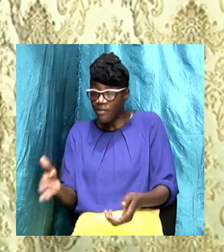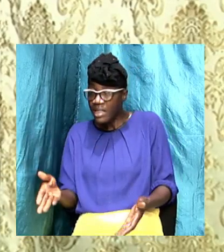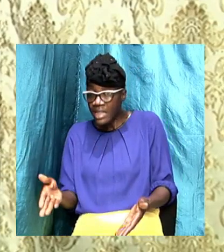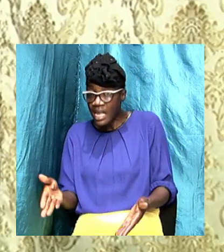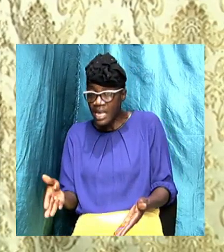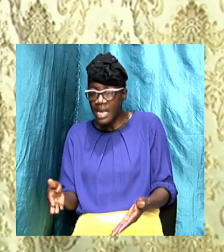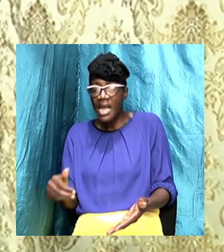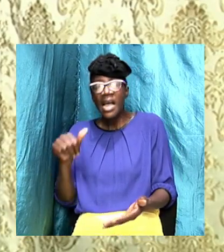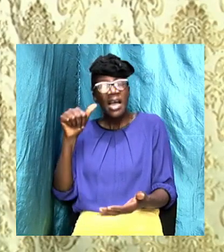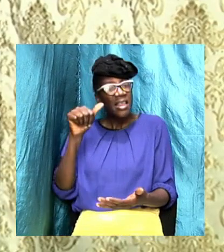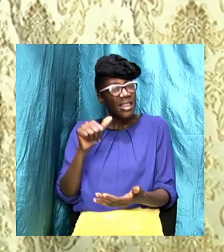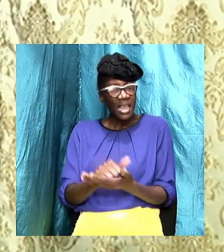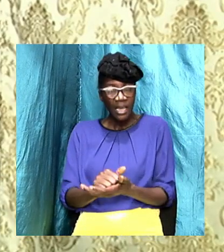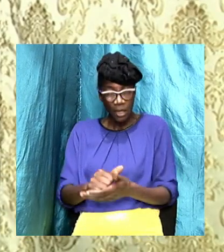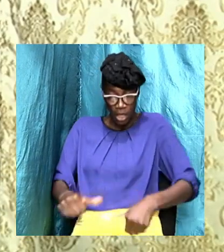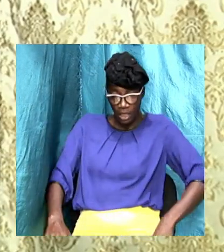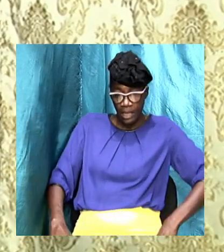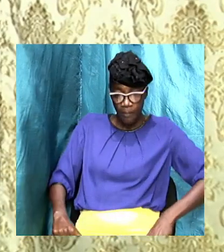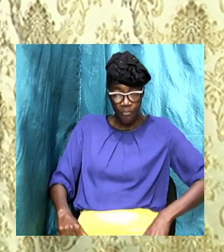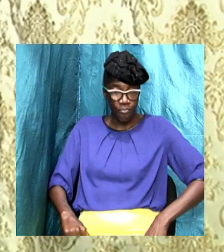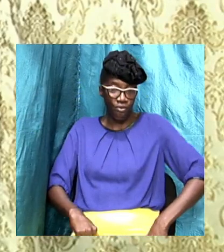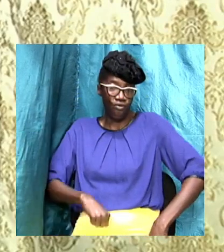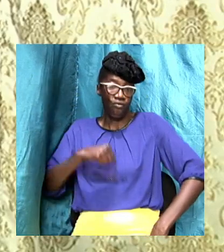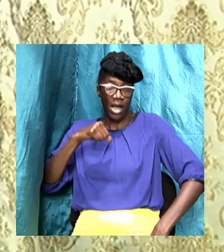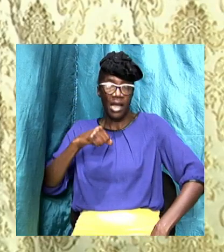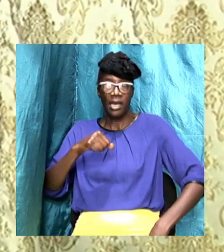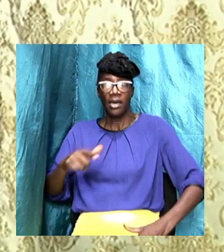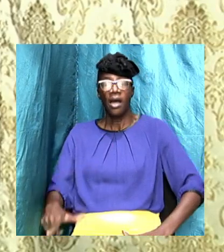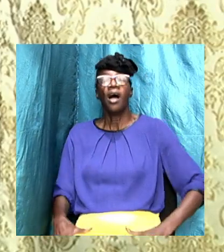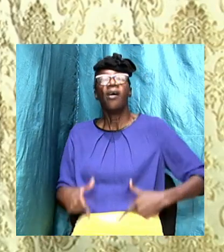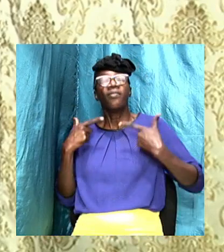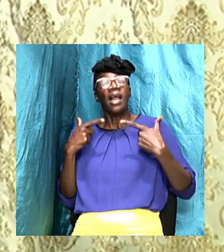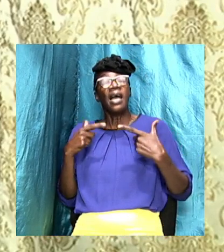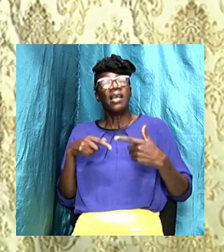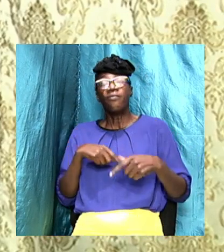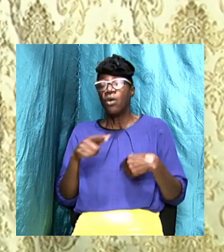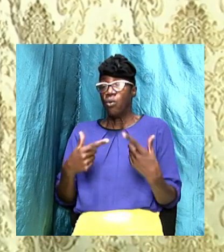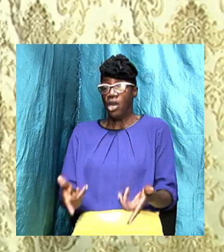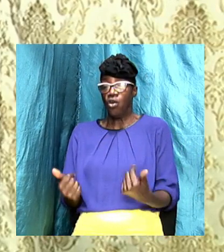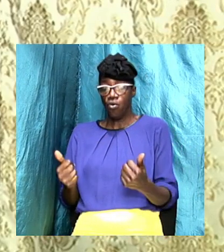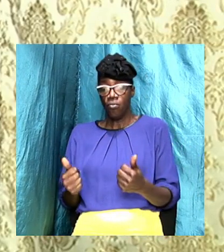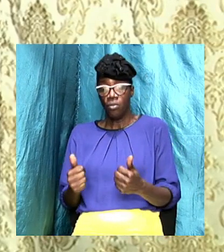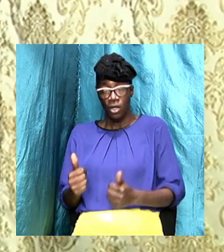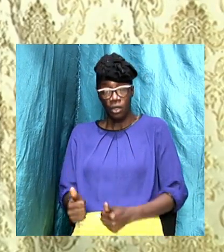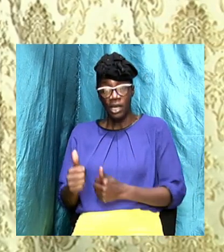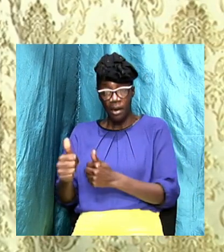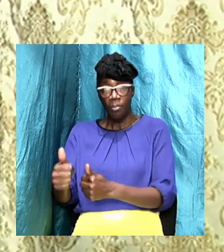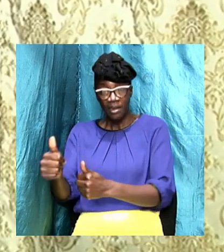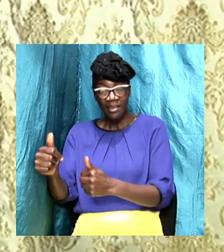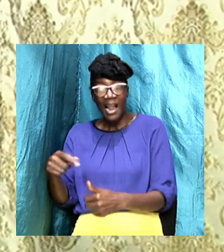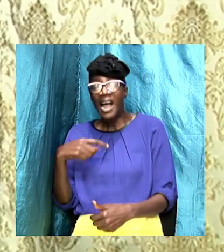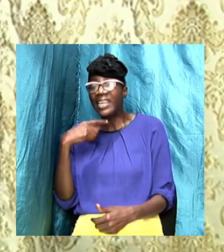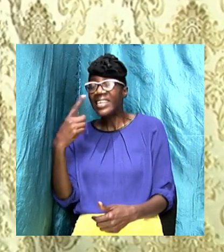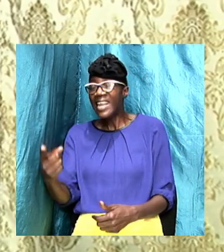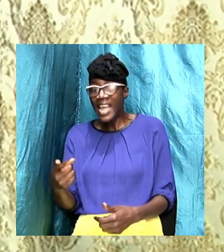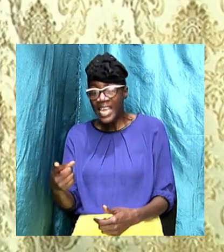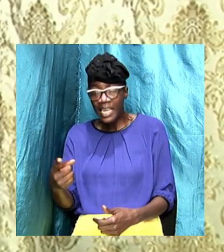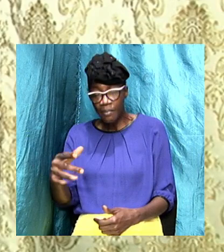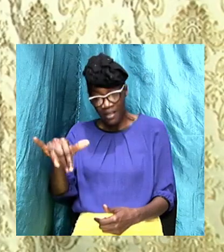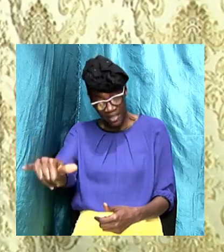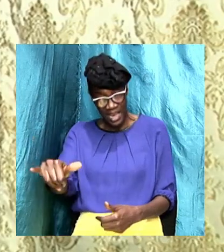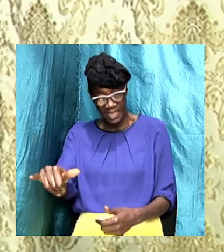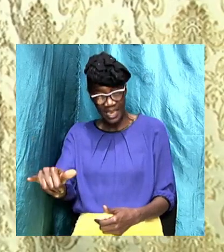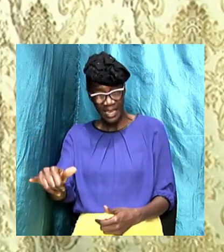itself, that is the pride of life. Amen. And when they came to the apostle and they told him that, the